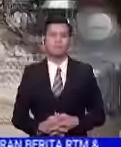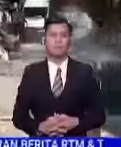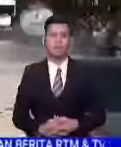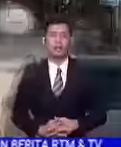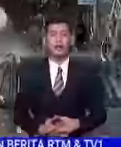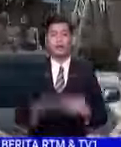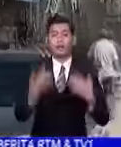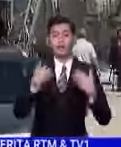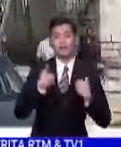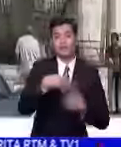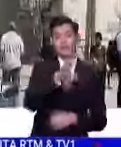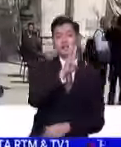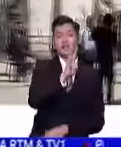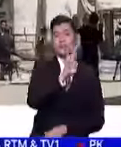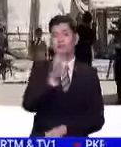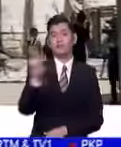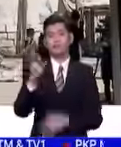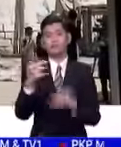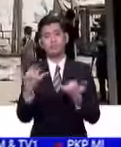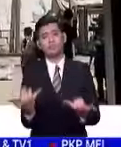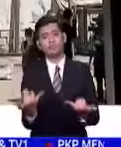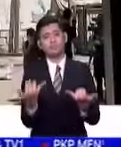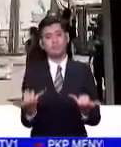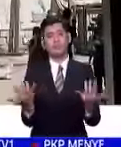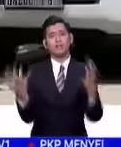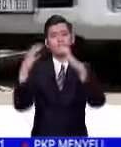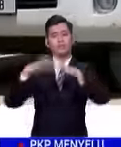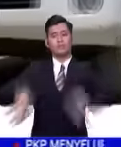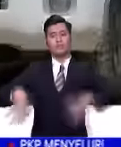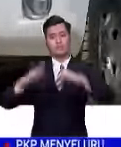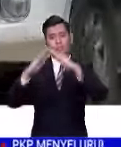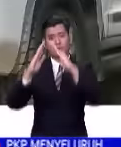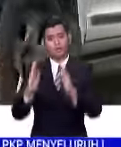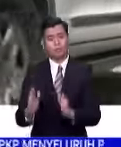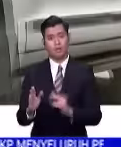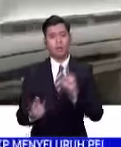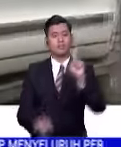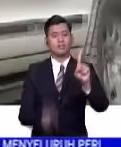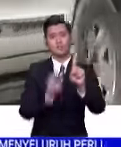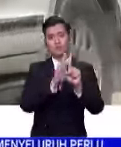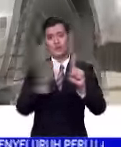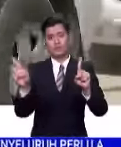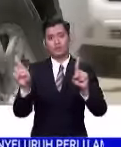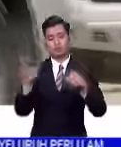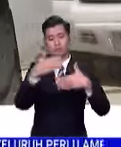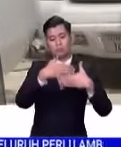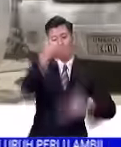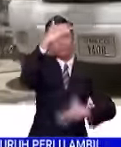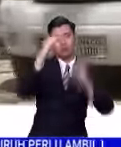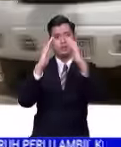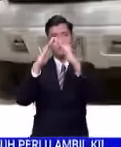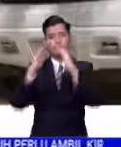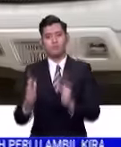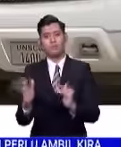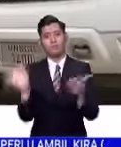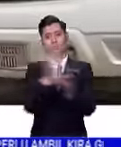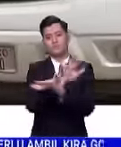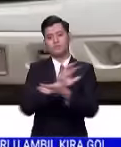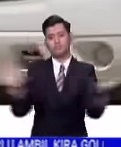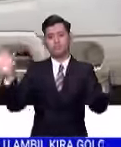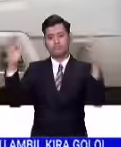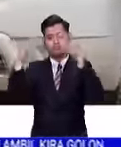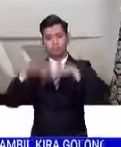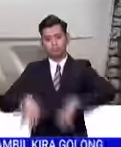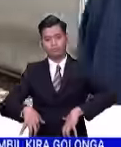Lebih 6,000 kini hilang tempat tinggal selain lebih 1,000 rumah dan bangunan komersial musnah sama sekali.